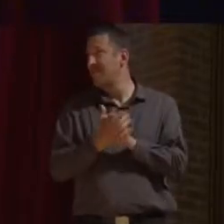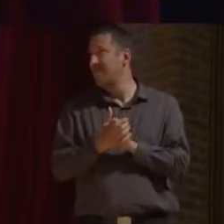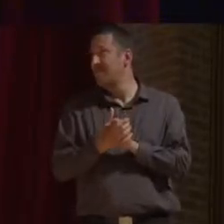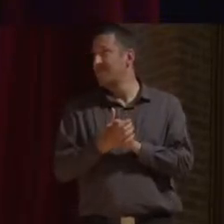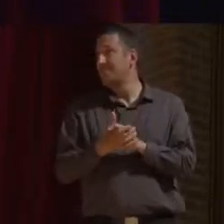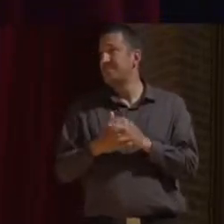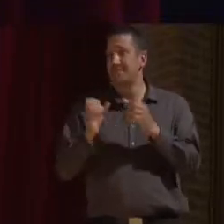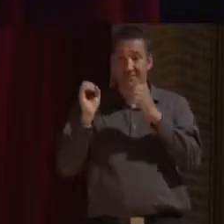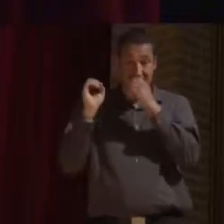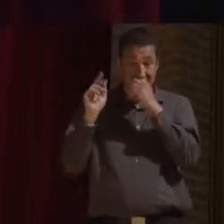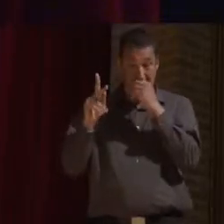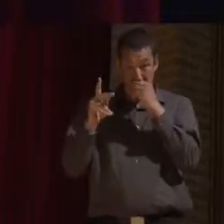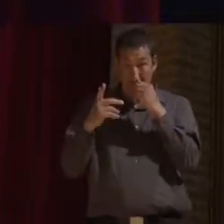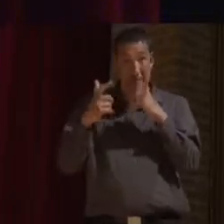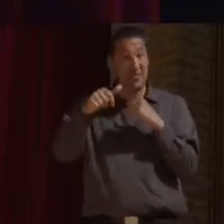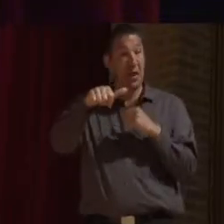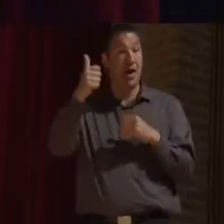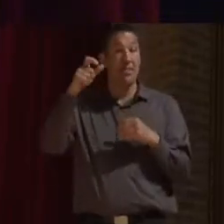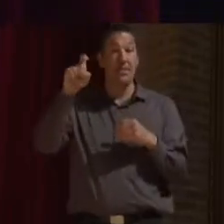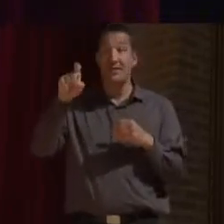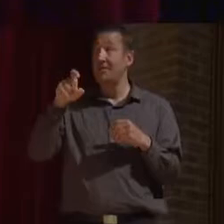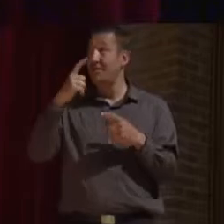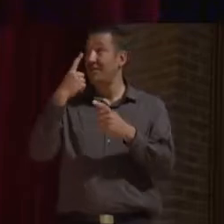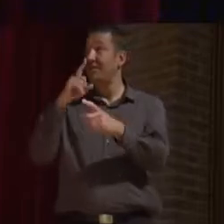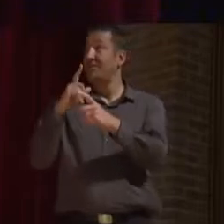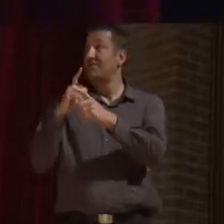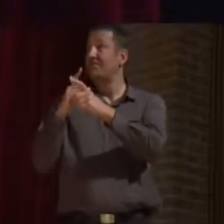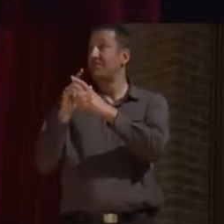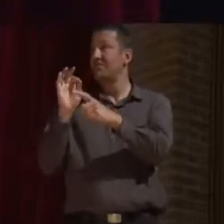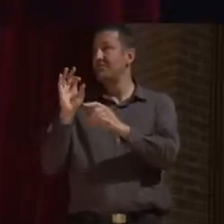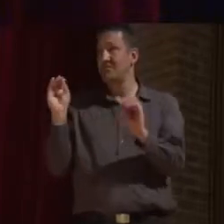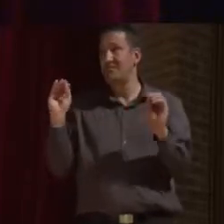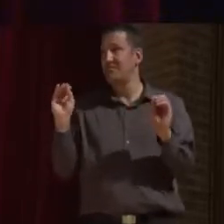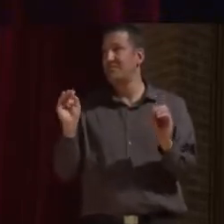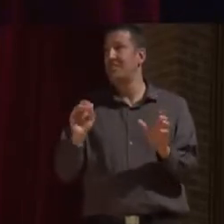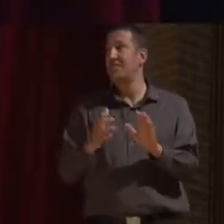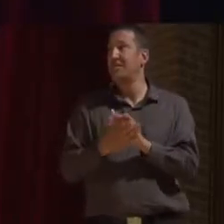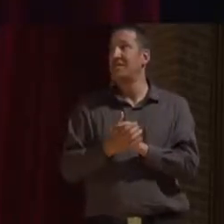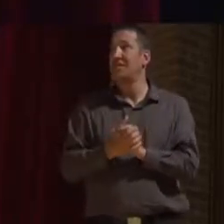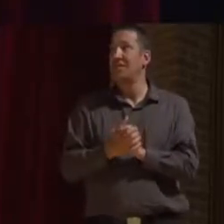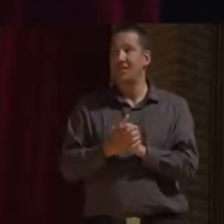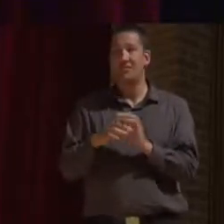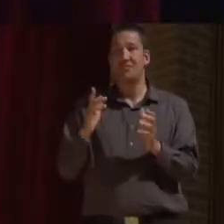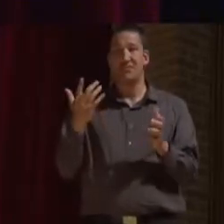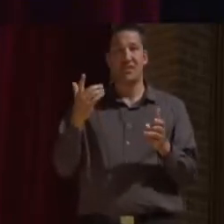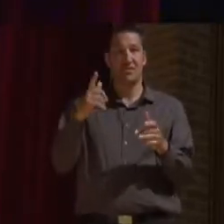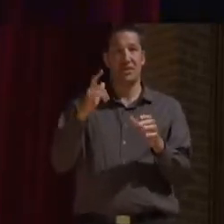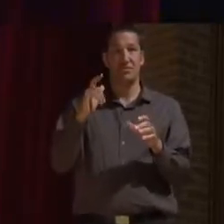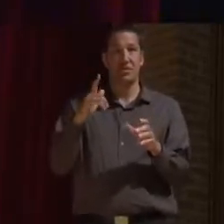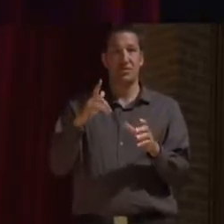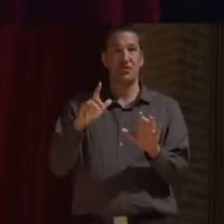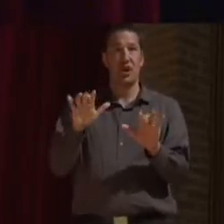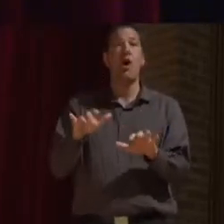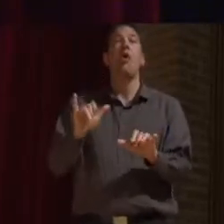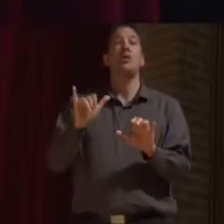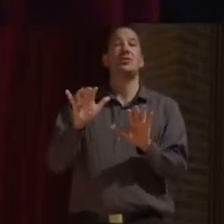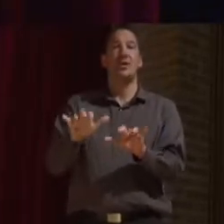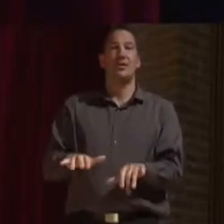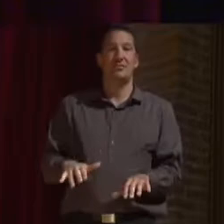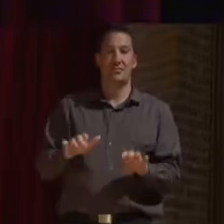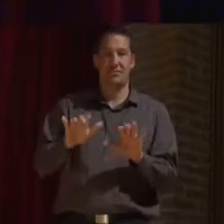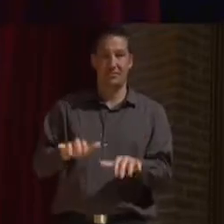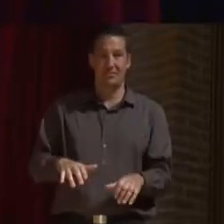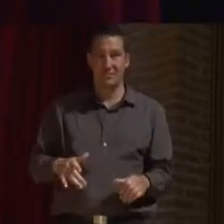All right. Anything that we need from the chat room yet, Pearl? All right. Thank you. Okay, so then we're going to go on to our next question. So the